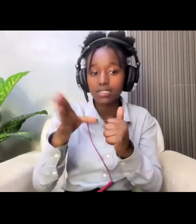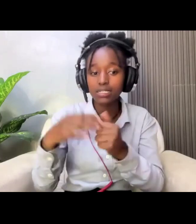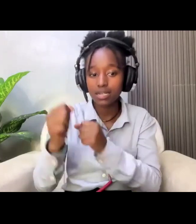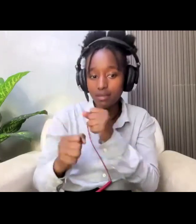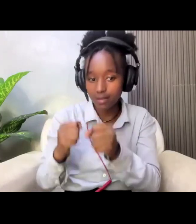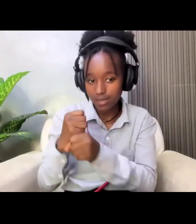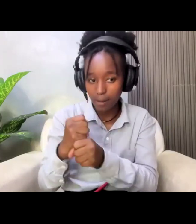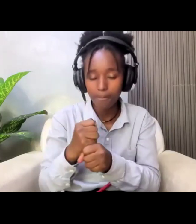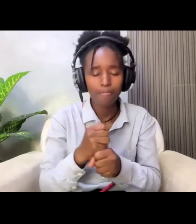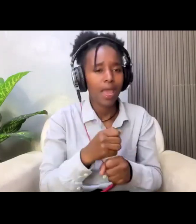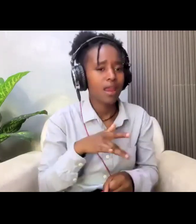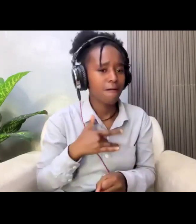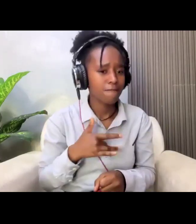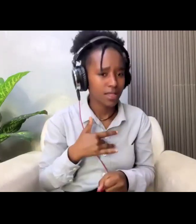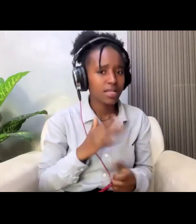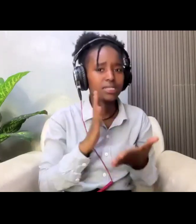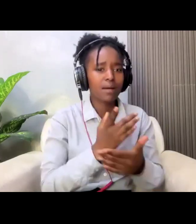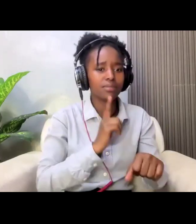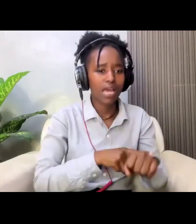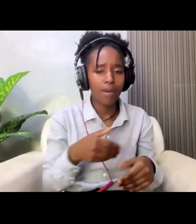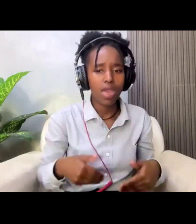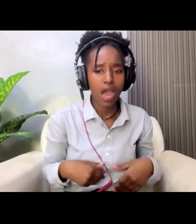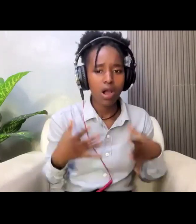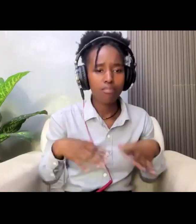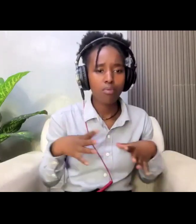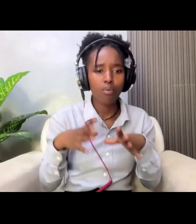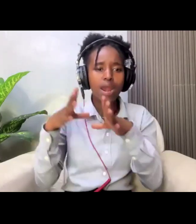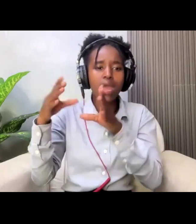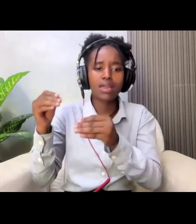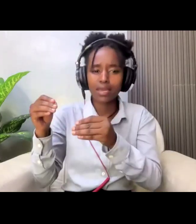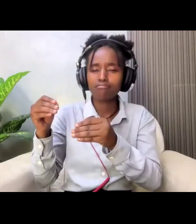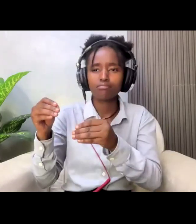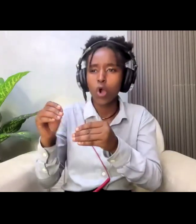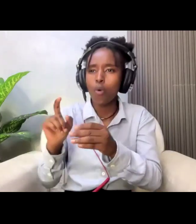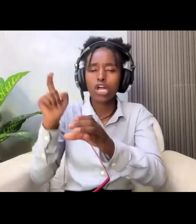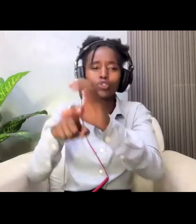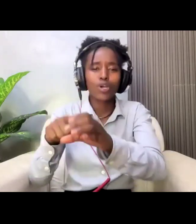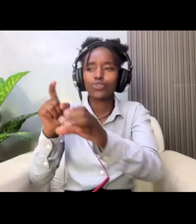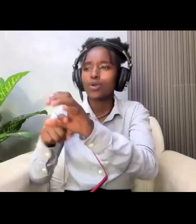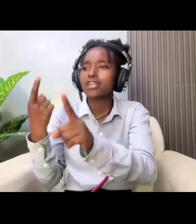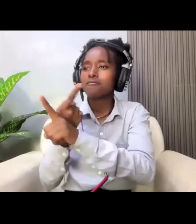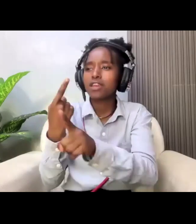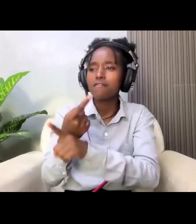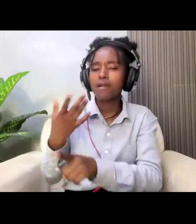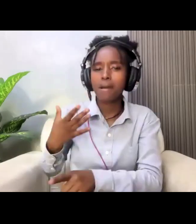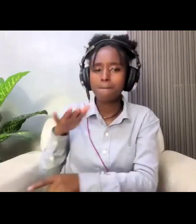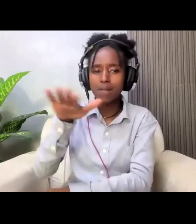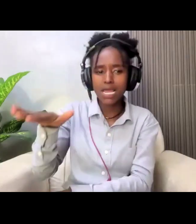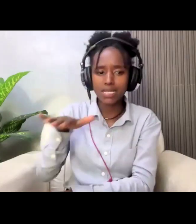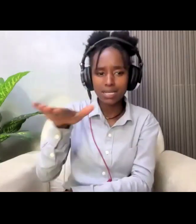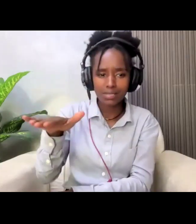when they go out there with a disability, they don't tend